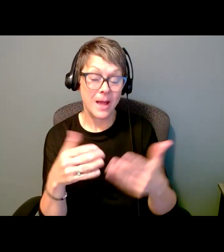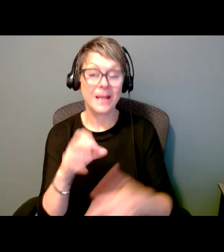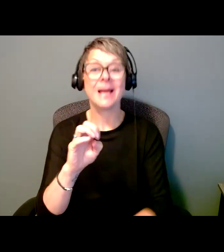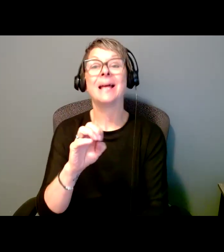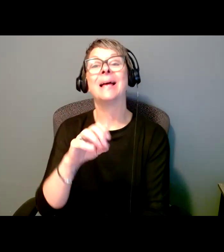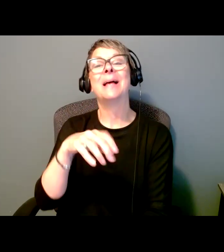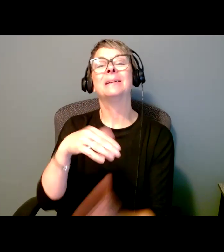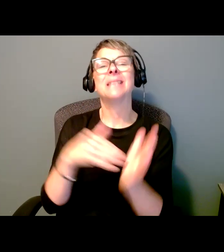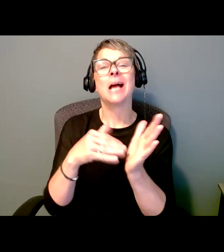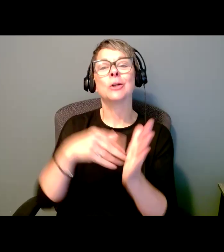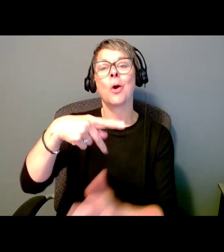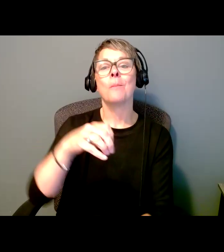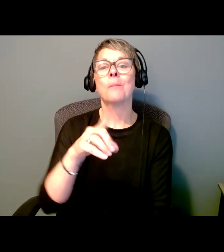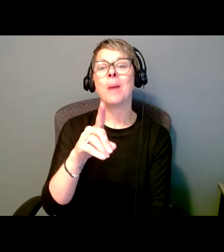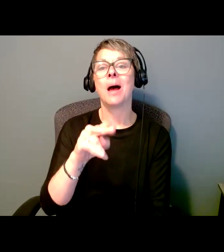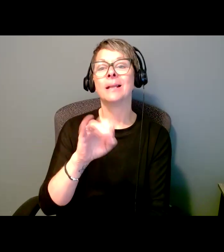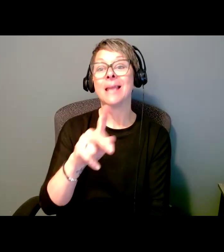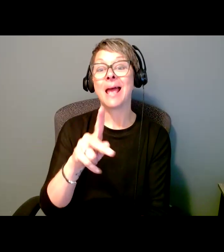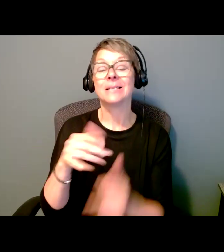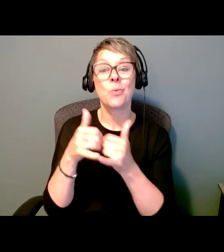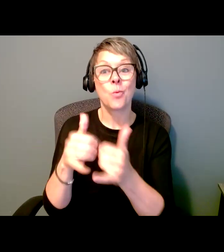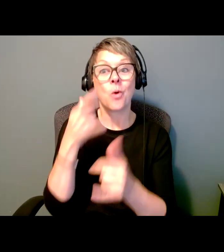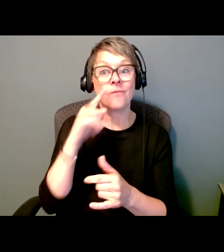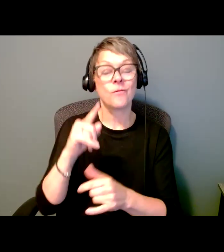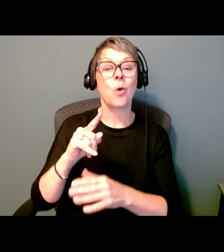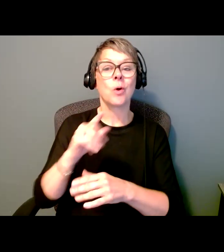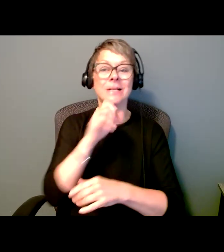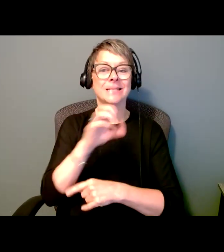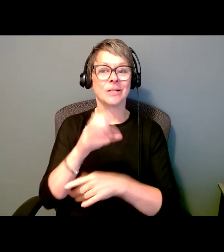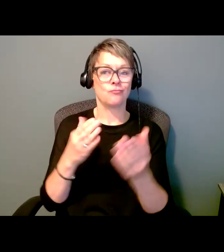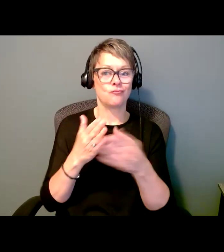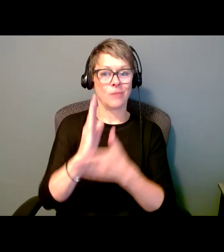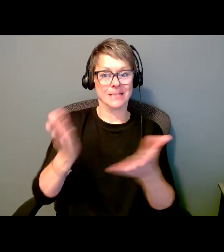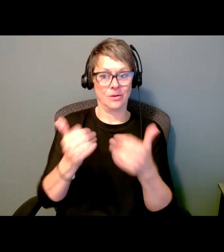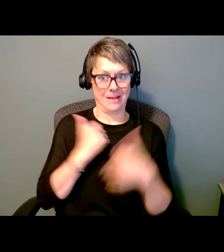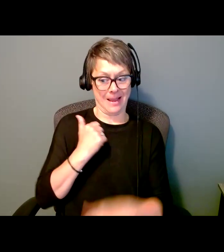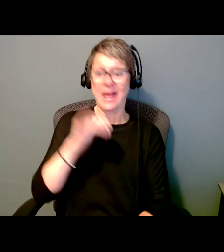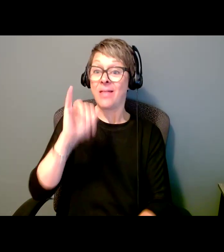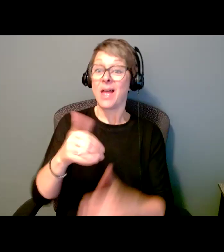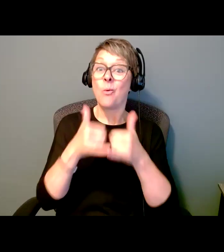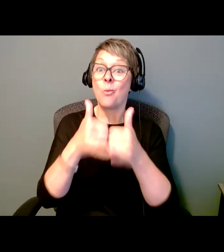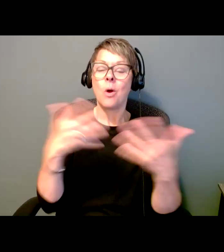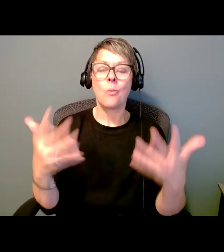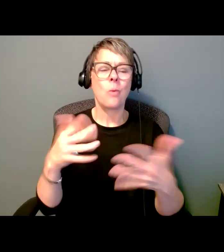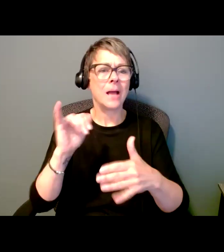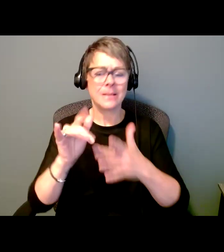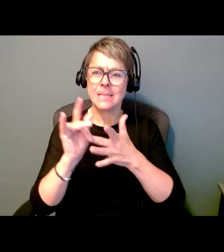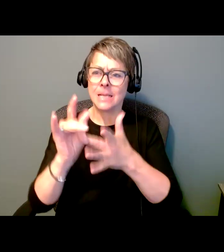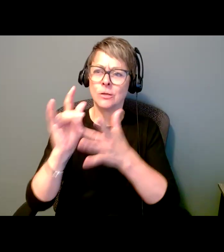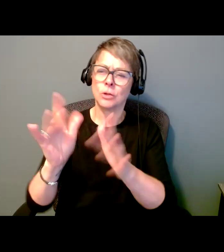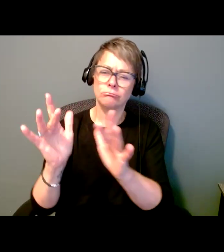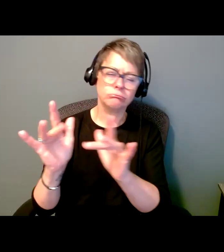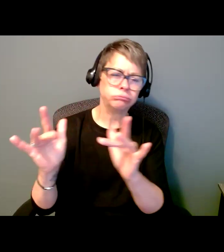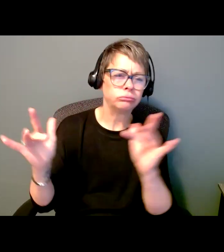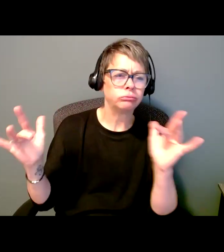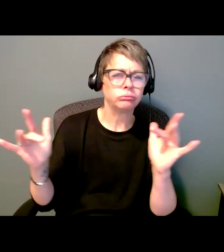Podnieks Award for Elder Rights in Canada. This award recognizes outstanding leadership in advancing the rights